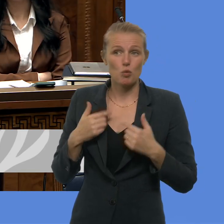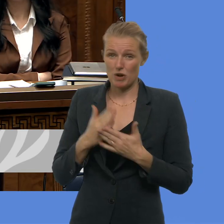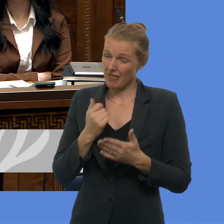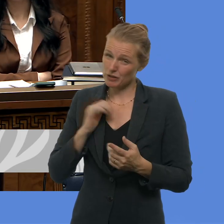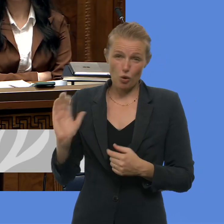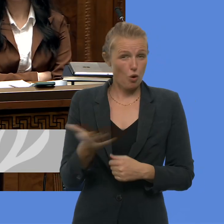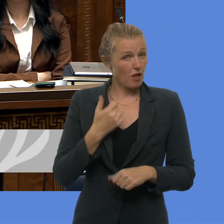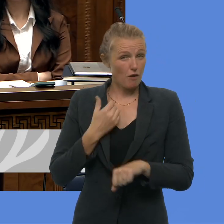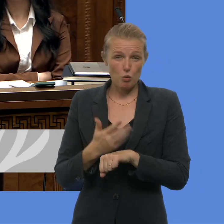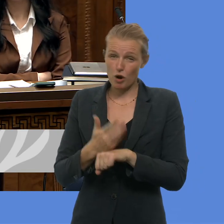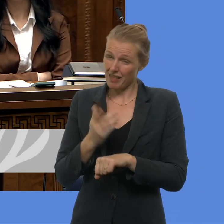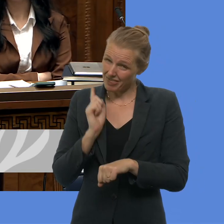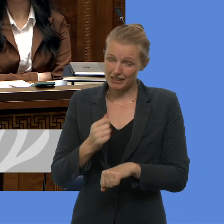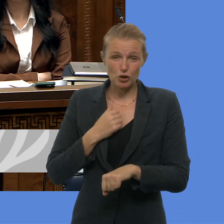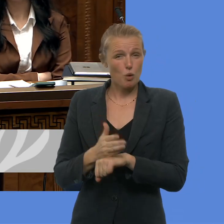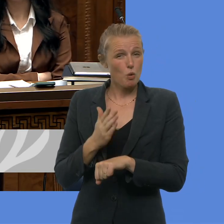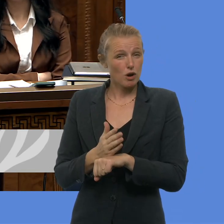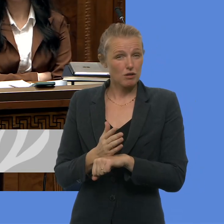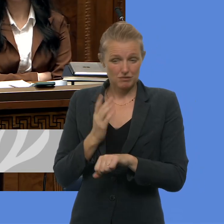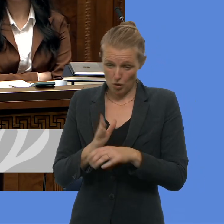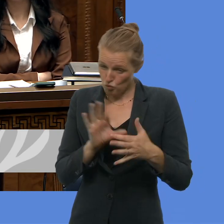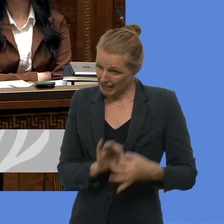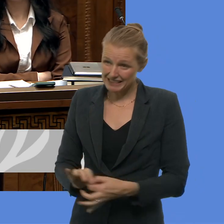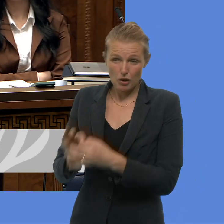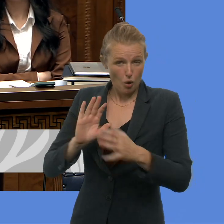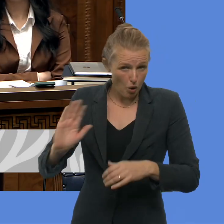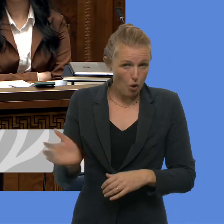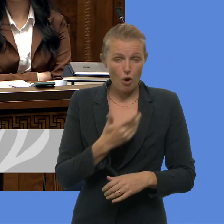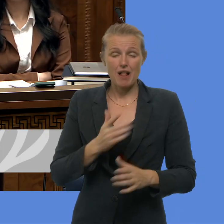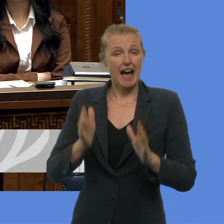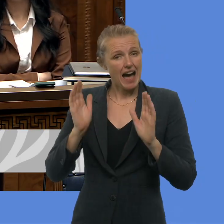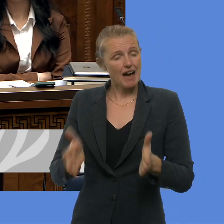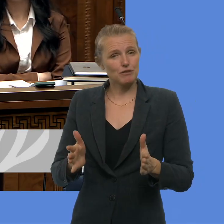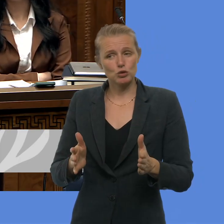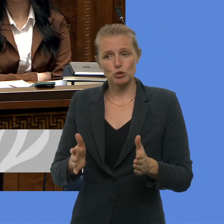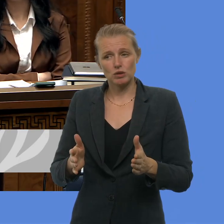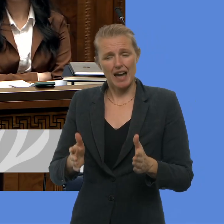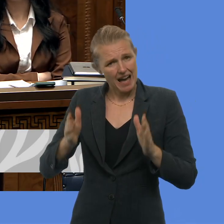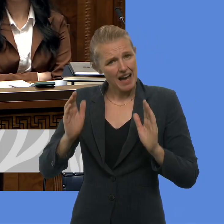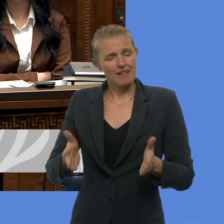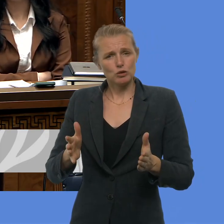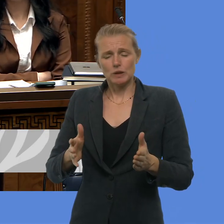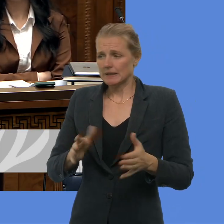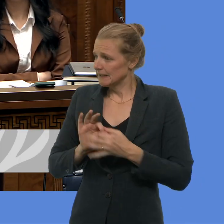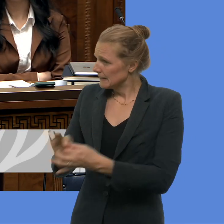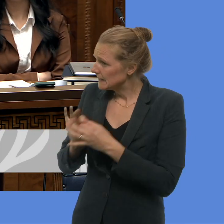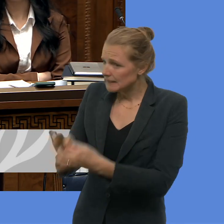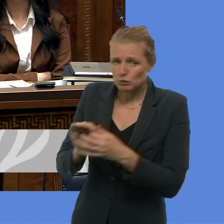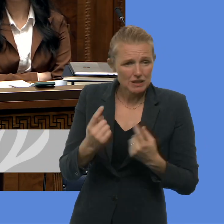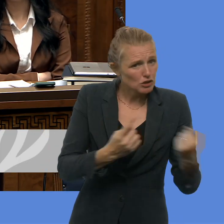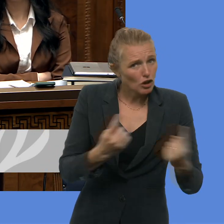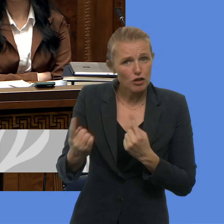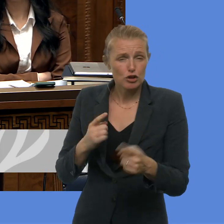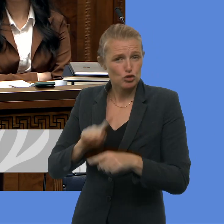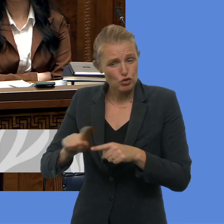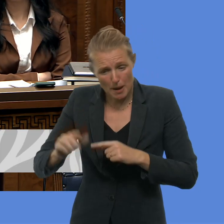who are elected to this chamber. In terms of reconciliation, I think we all should step outside our comfort zones, we all should reach out to each other, and we all should do everything we can